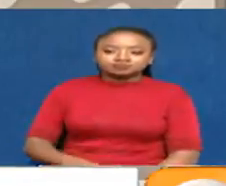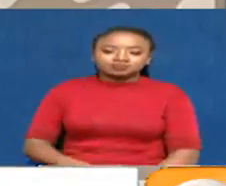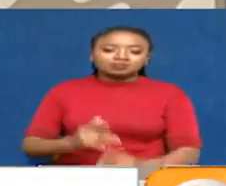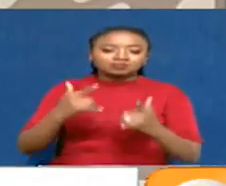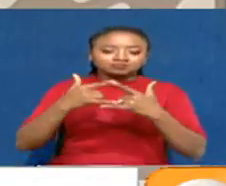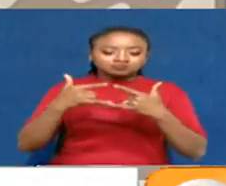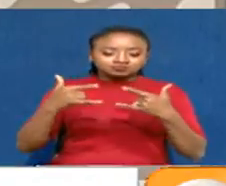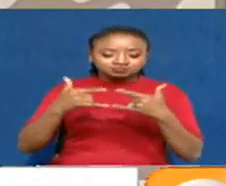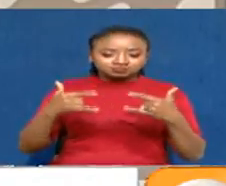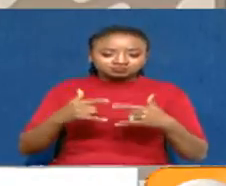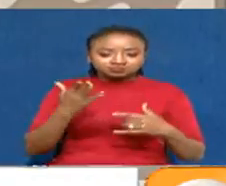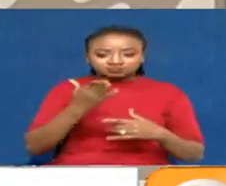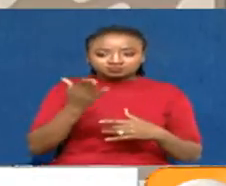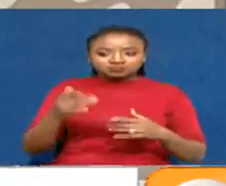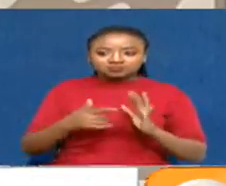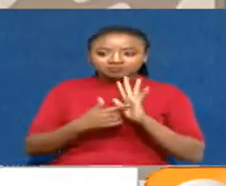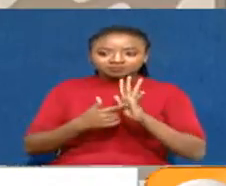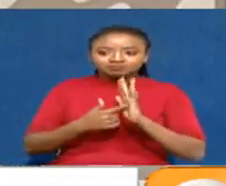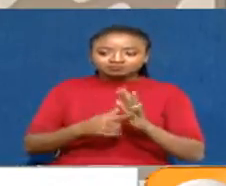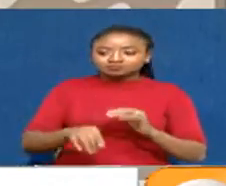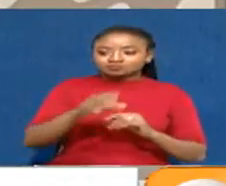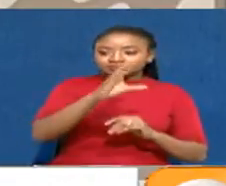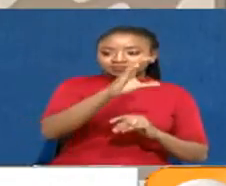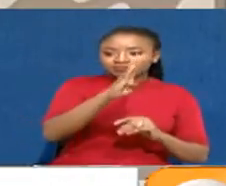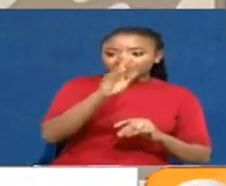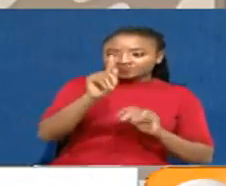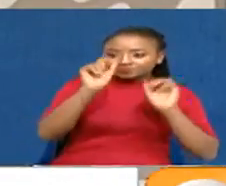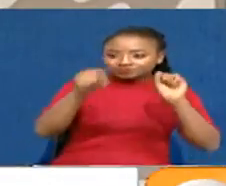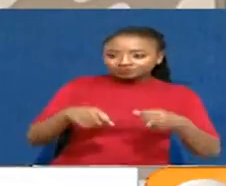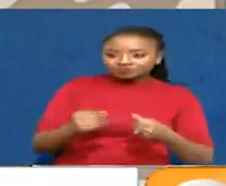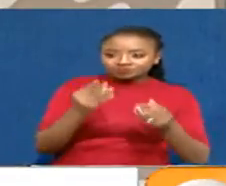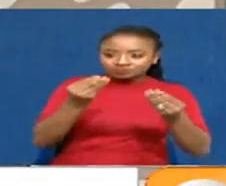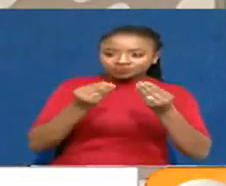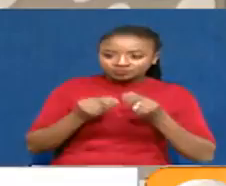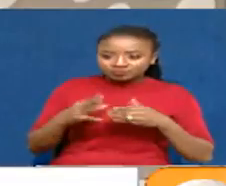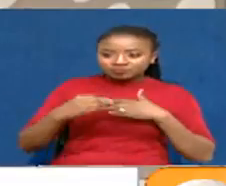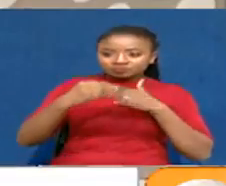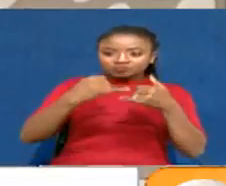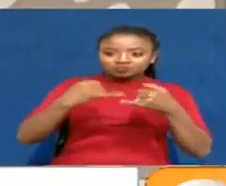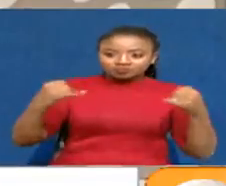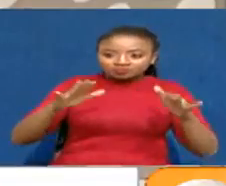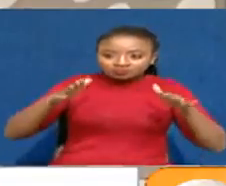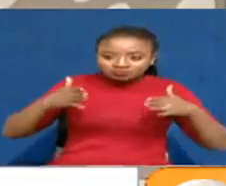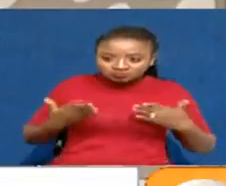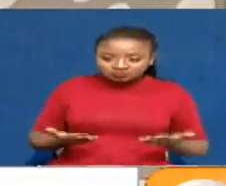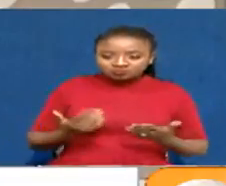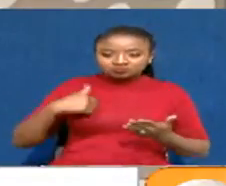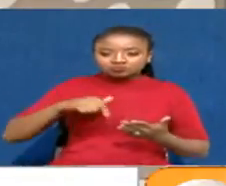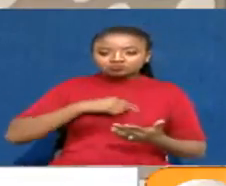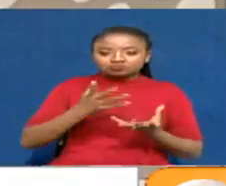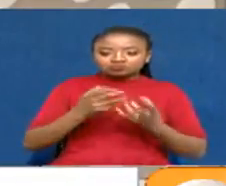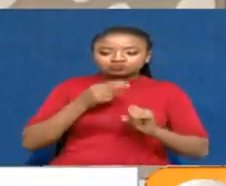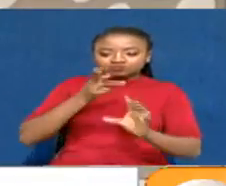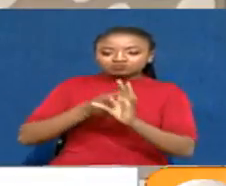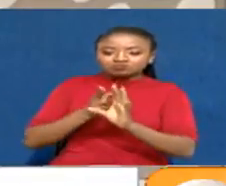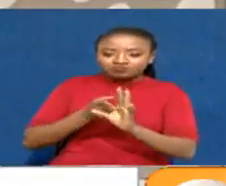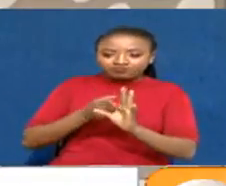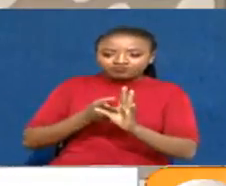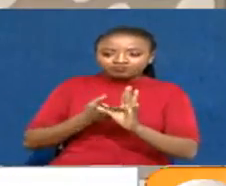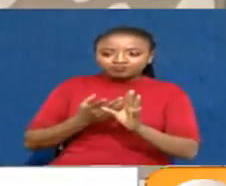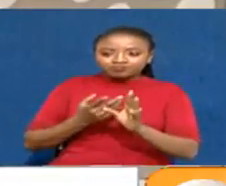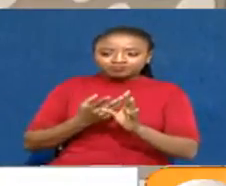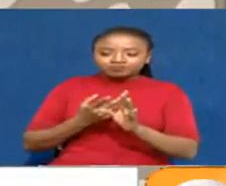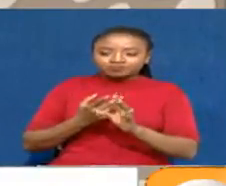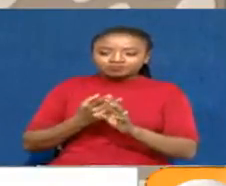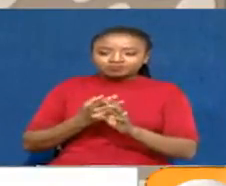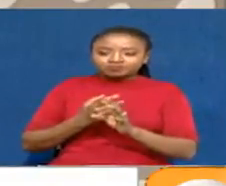gaps. You see, when central bank can provide a guideline on how you should participate in some